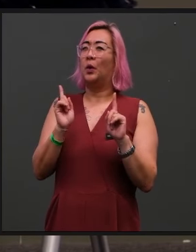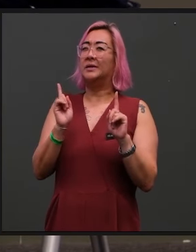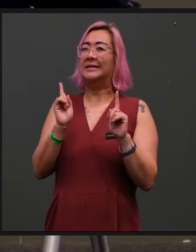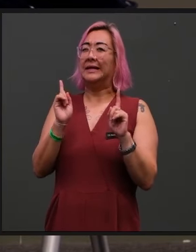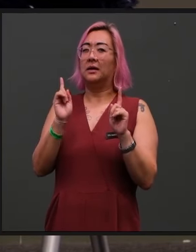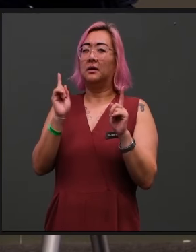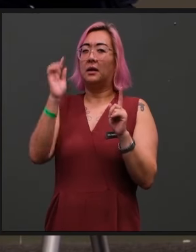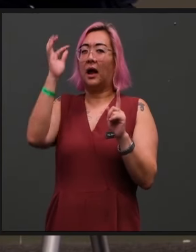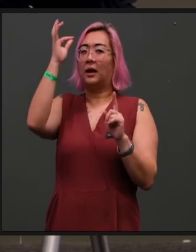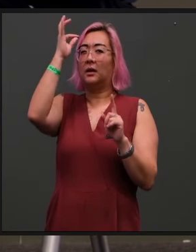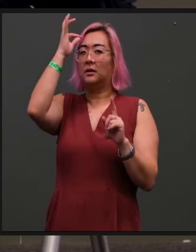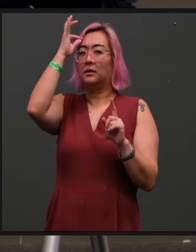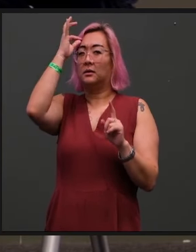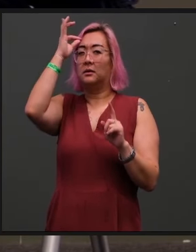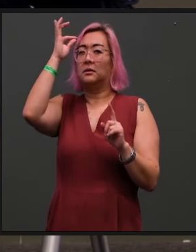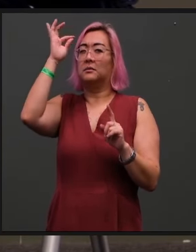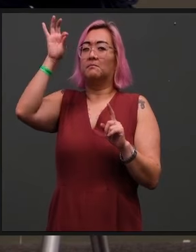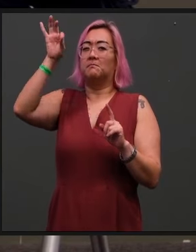Loco Motive?